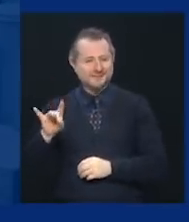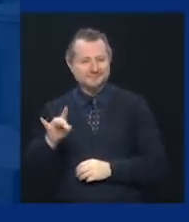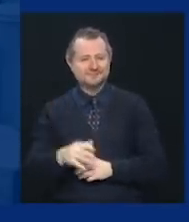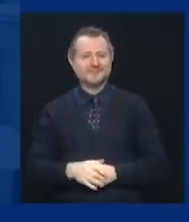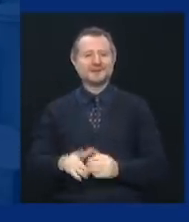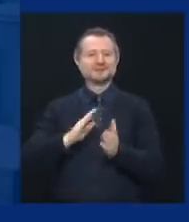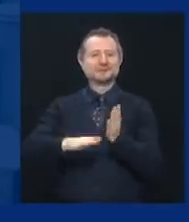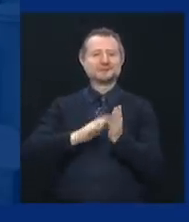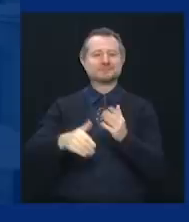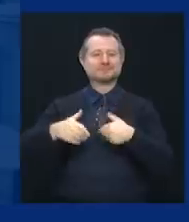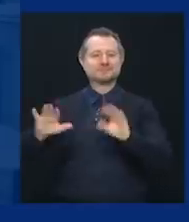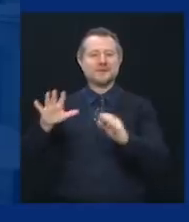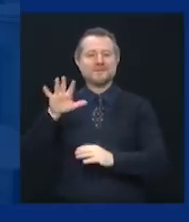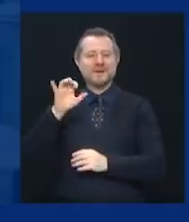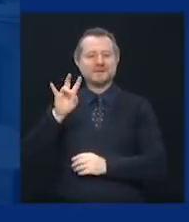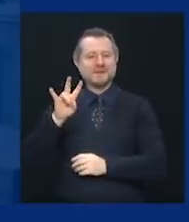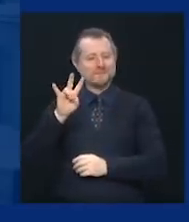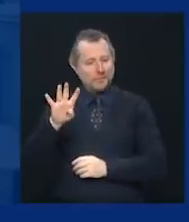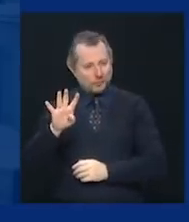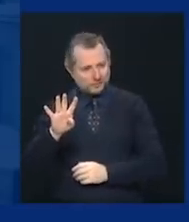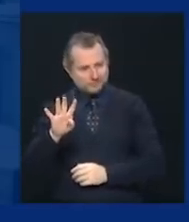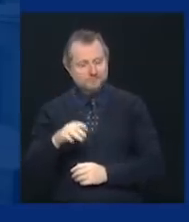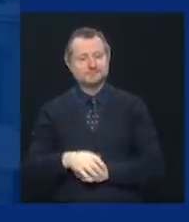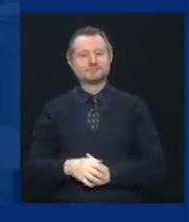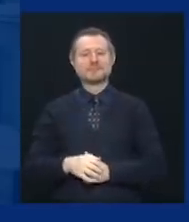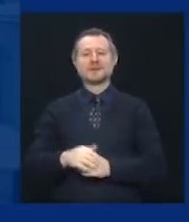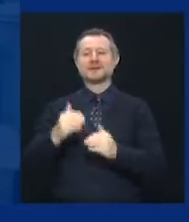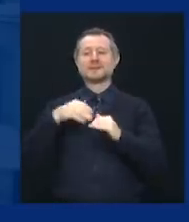are 537. The admissions